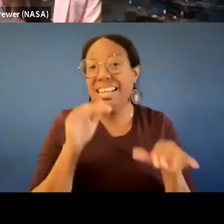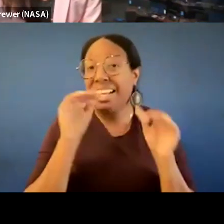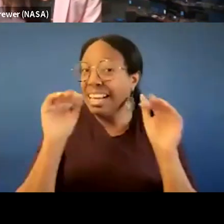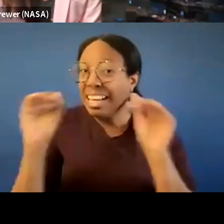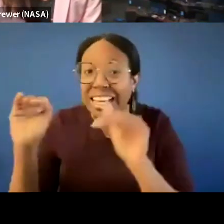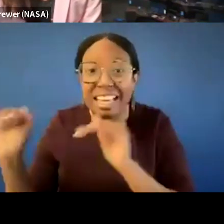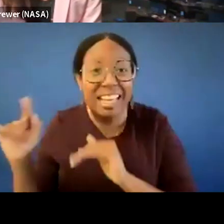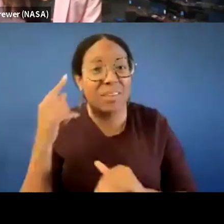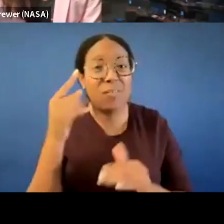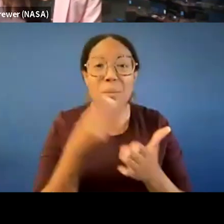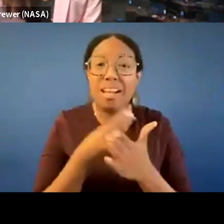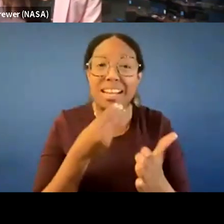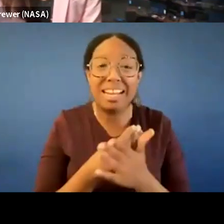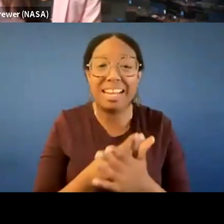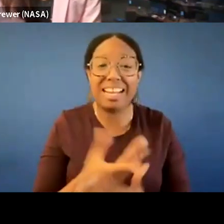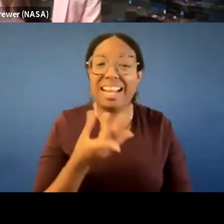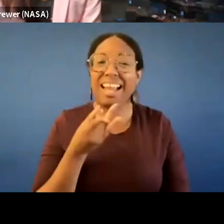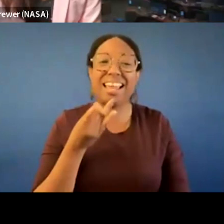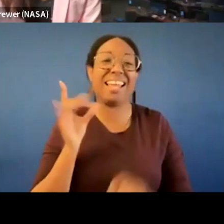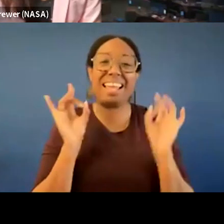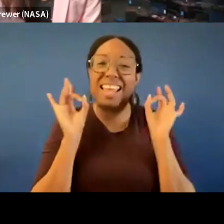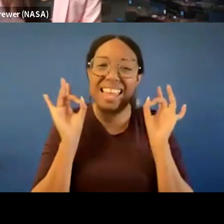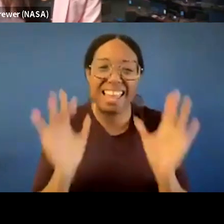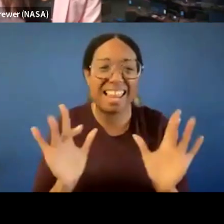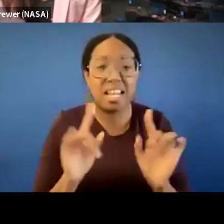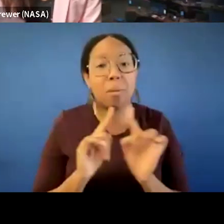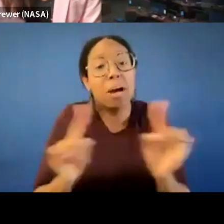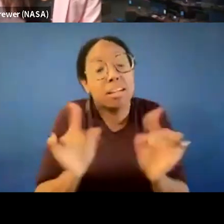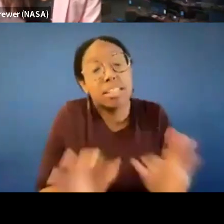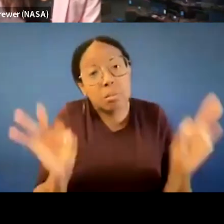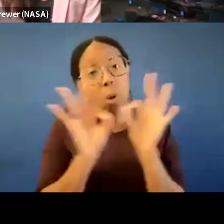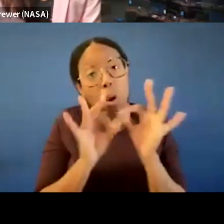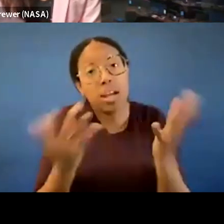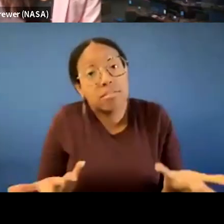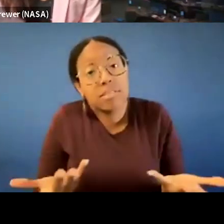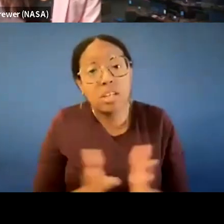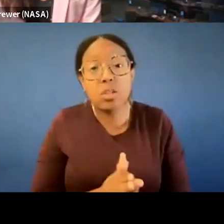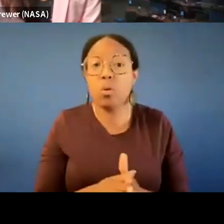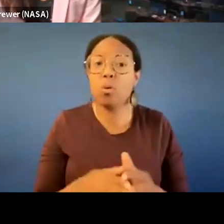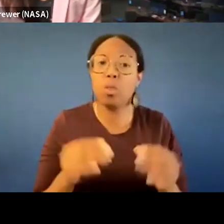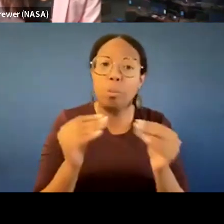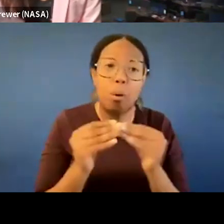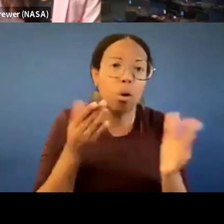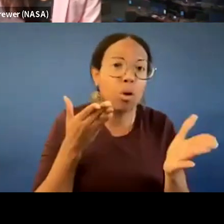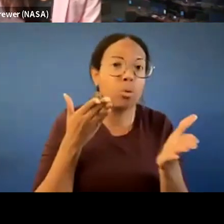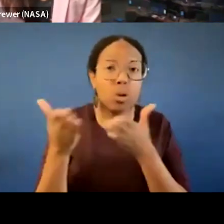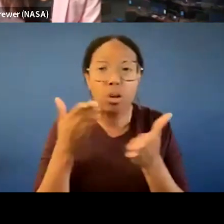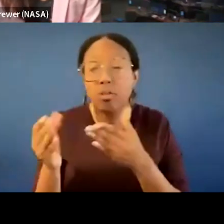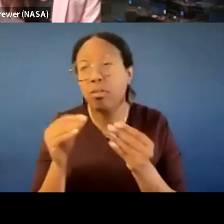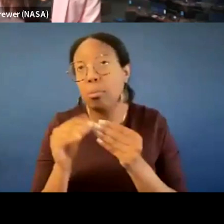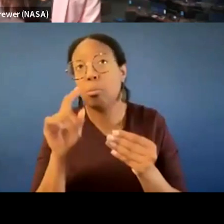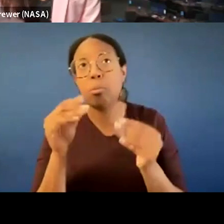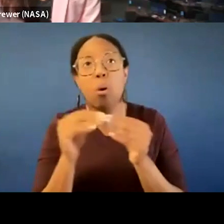because we're taking care of and servicing a lot of children and families. So the more you serve and the